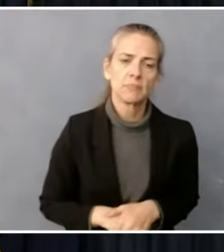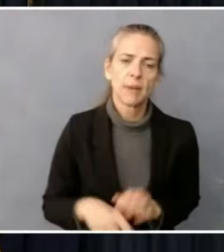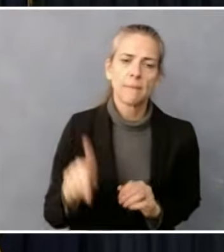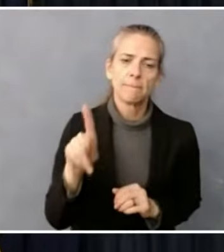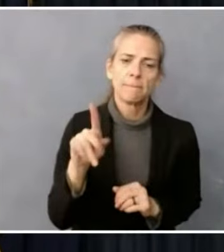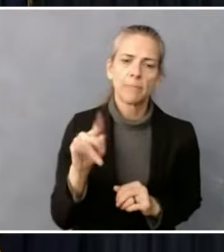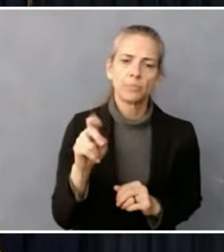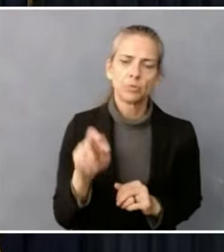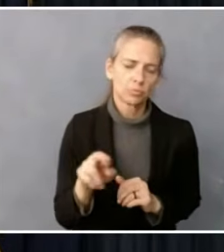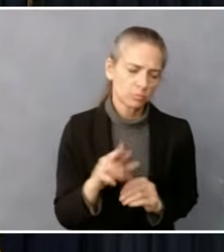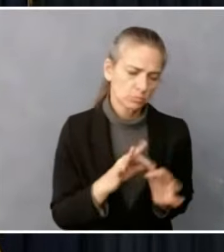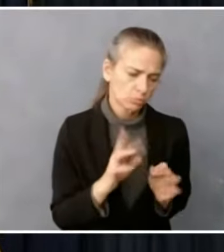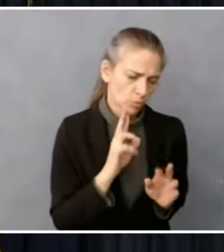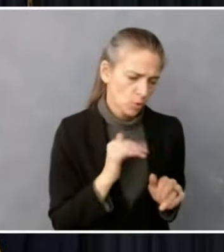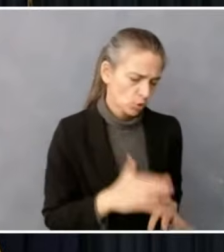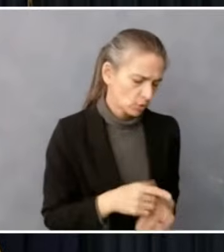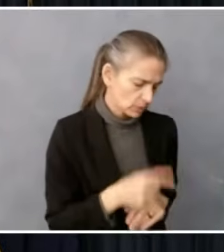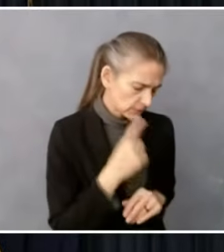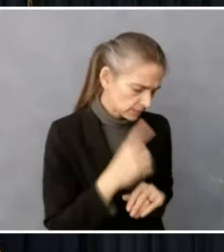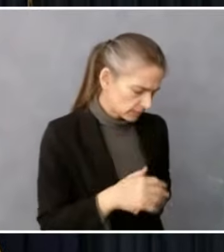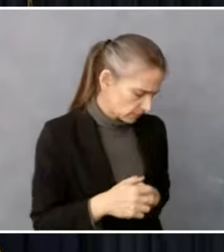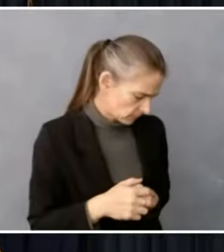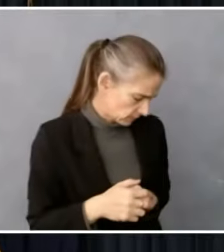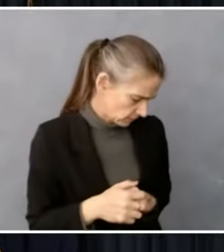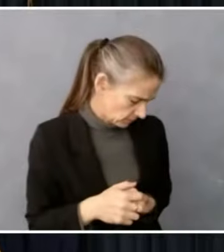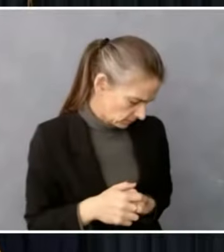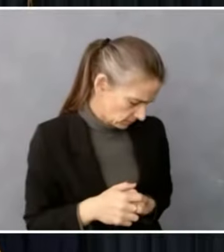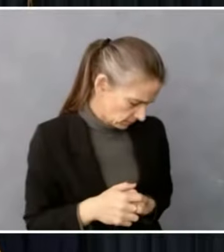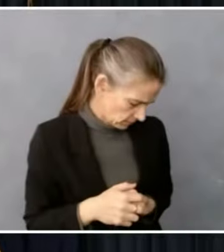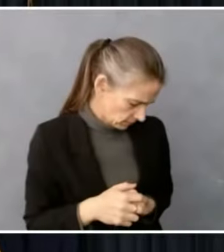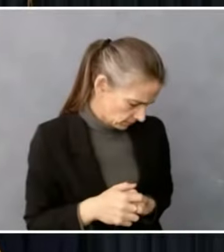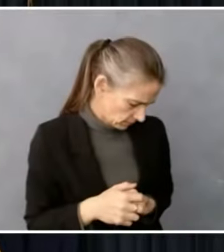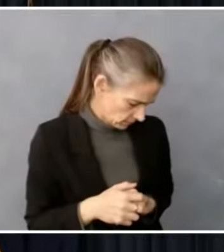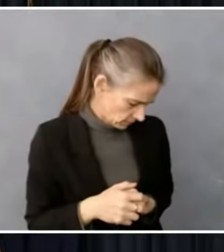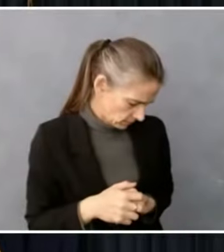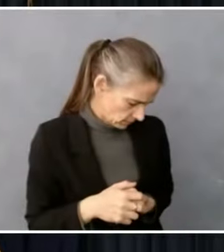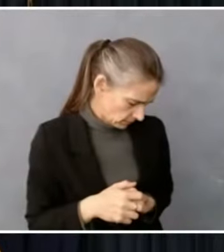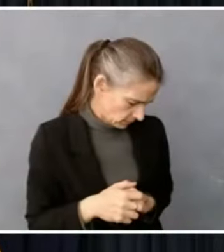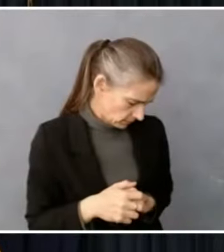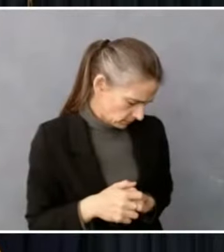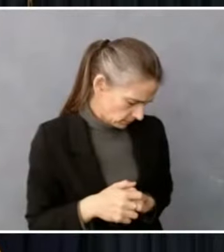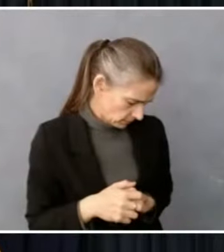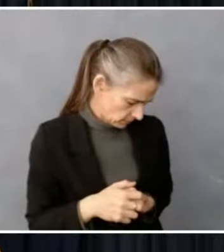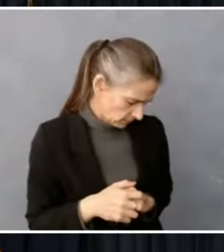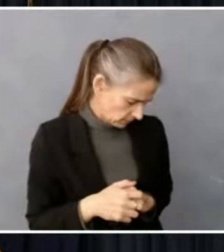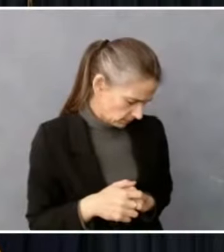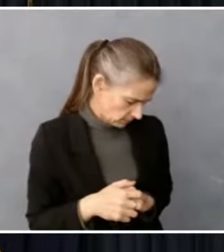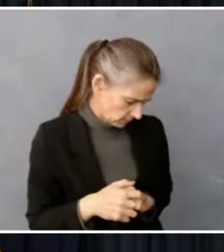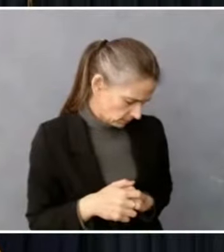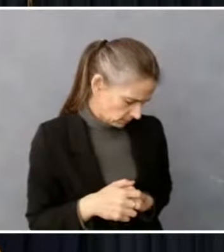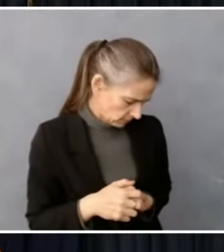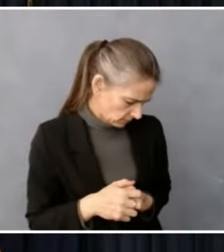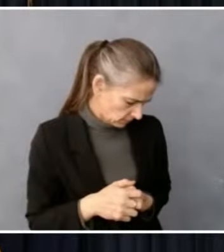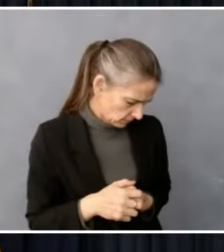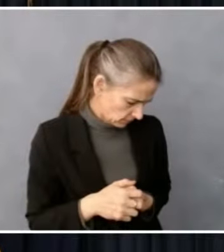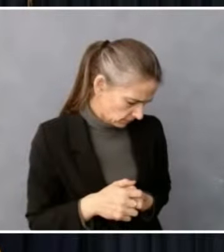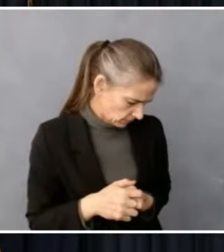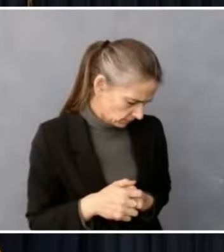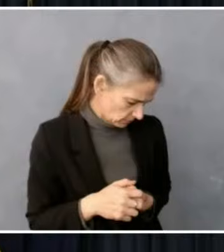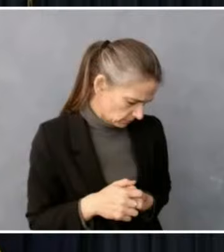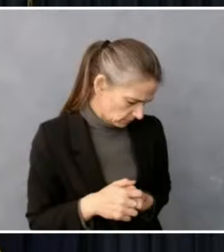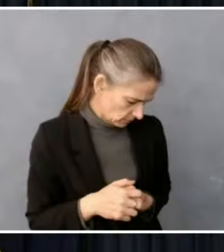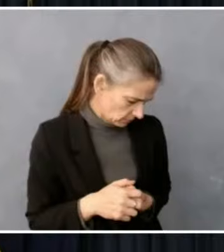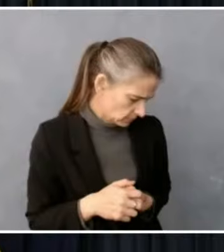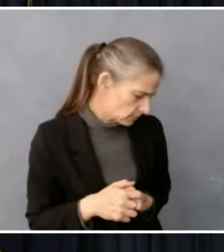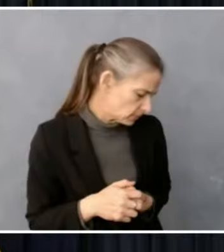Caroline had both my question, but I'm interested to know what your hopes, prayers, dreams, and wishes are for